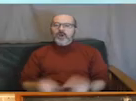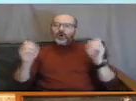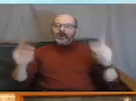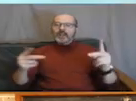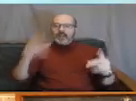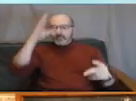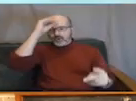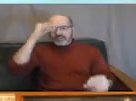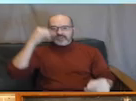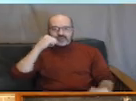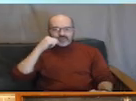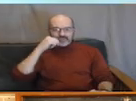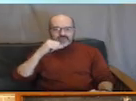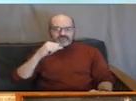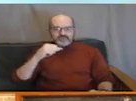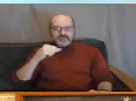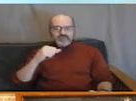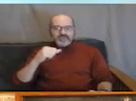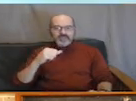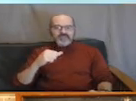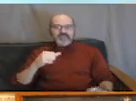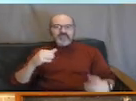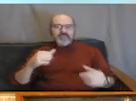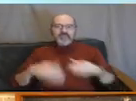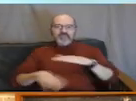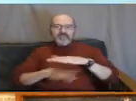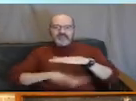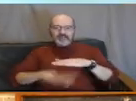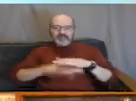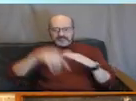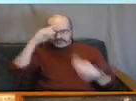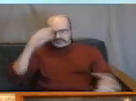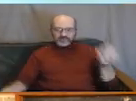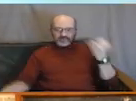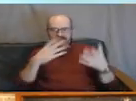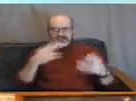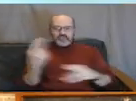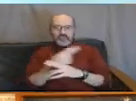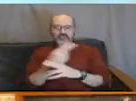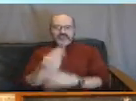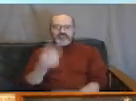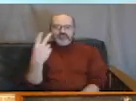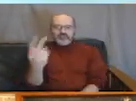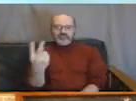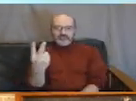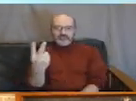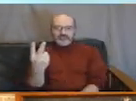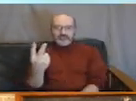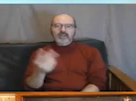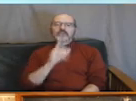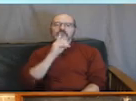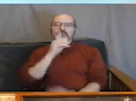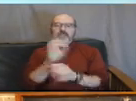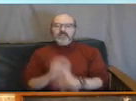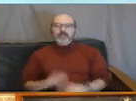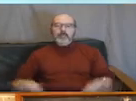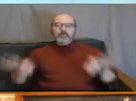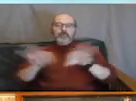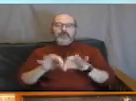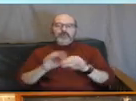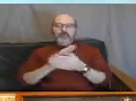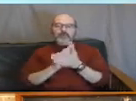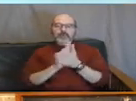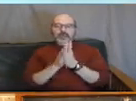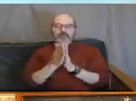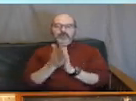Okay, boys and girls, foundation of juggling is using 2. So it's really important that you